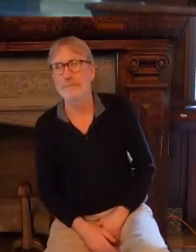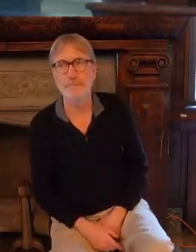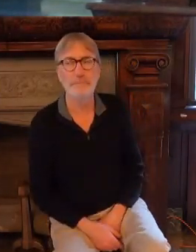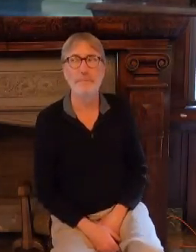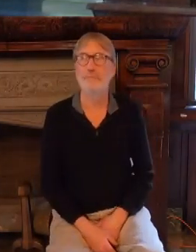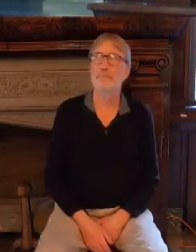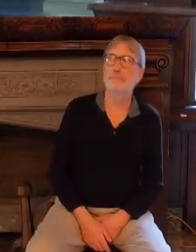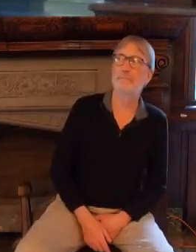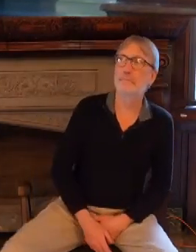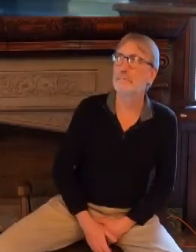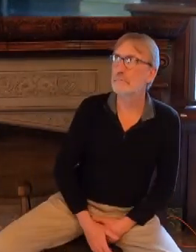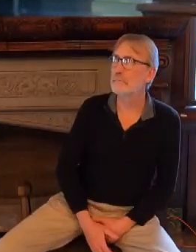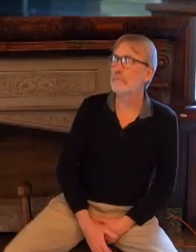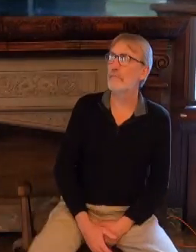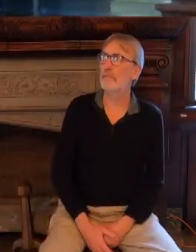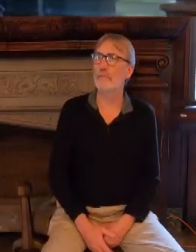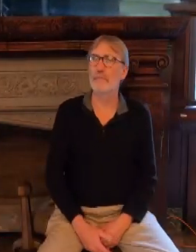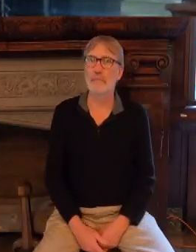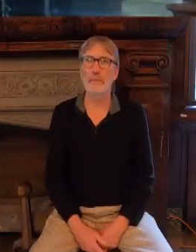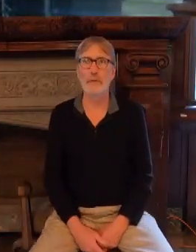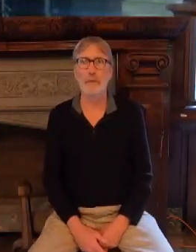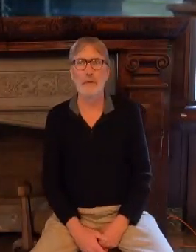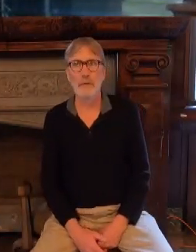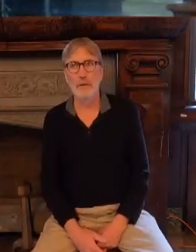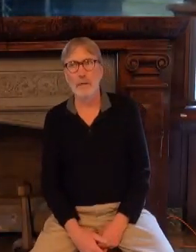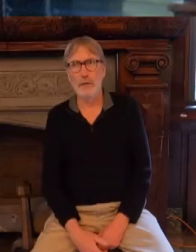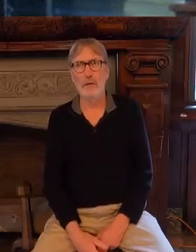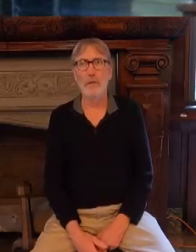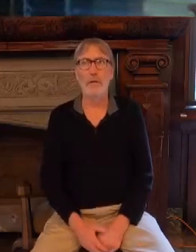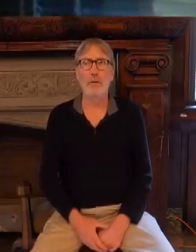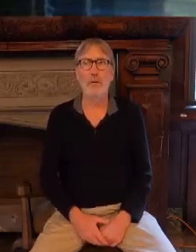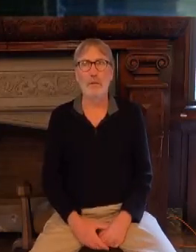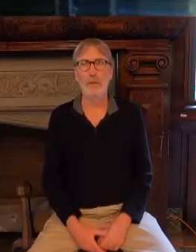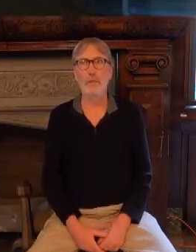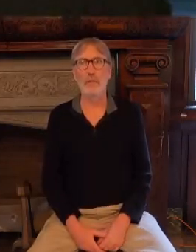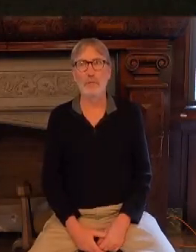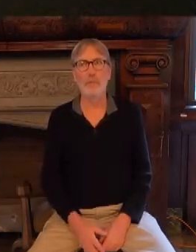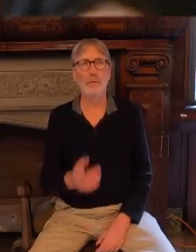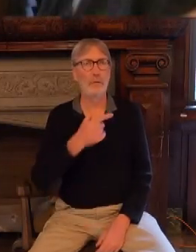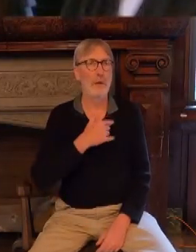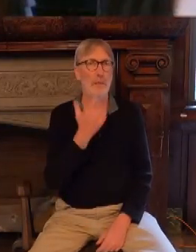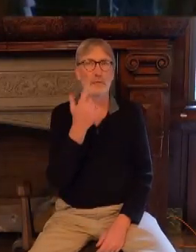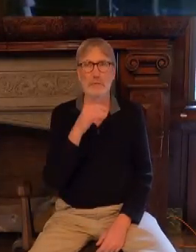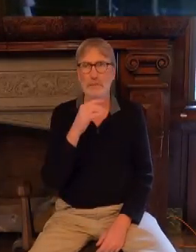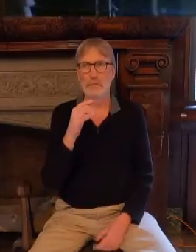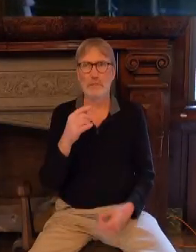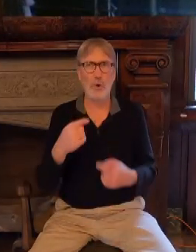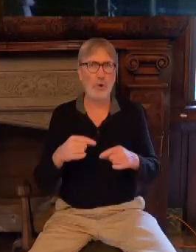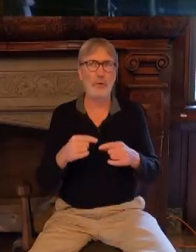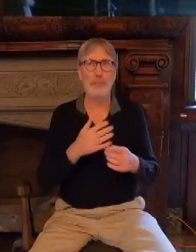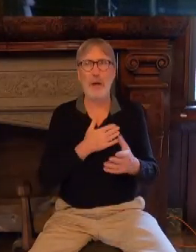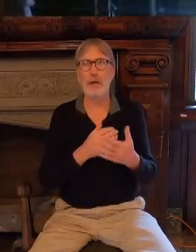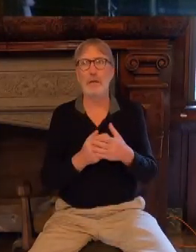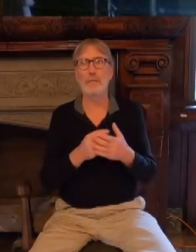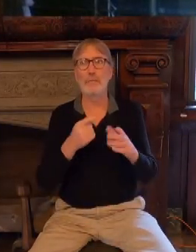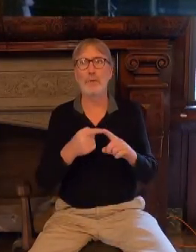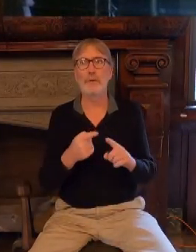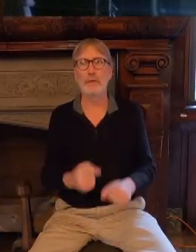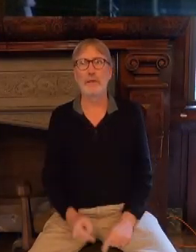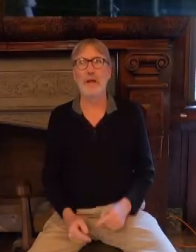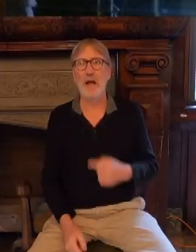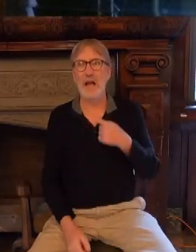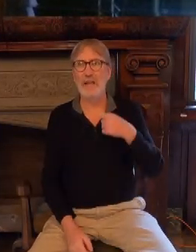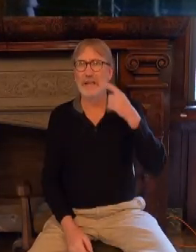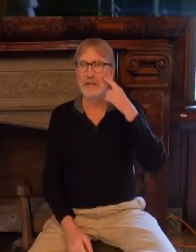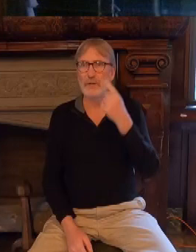to you. Yeah, I'm going to argue my same point, but I hear